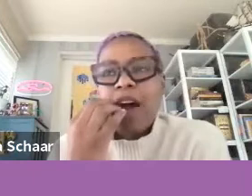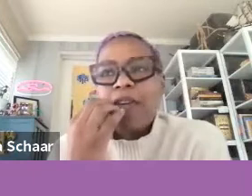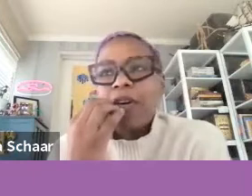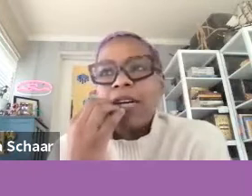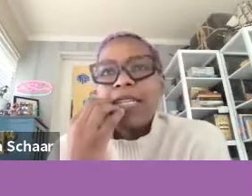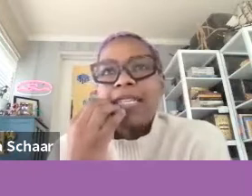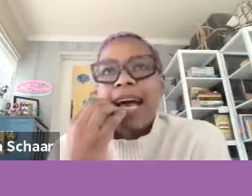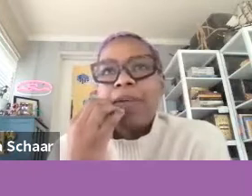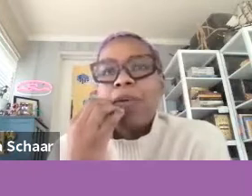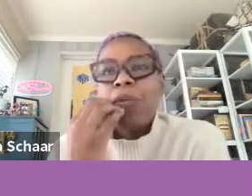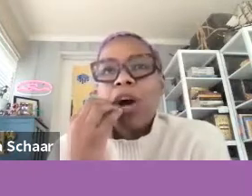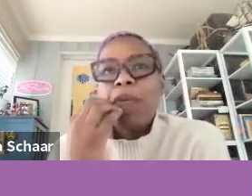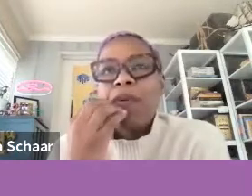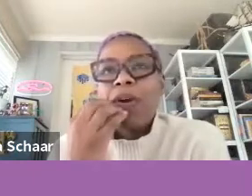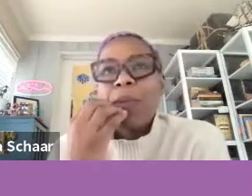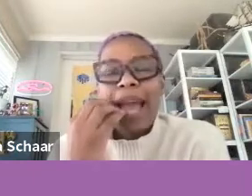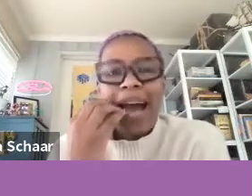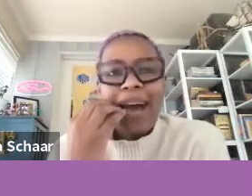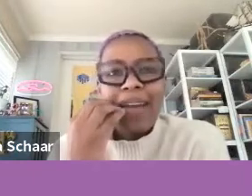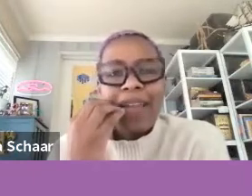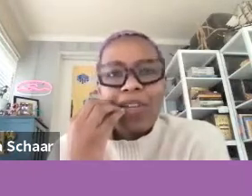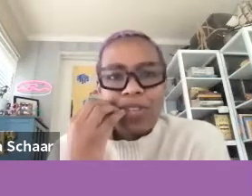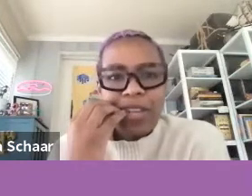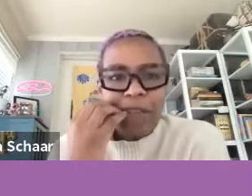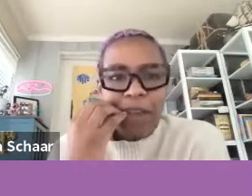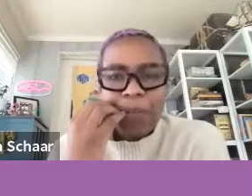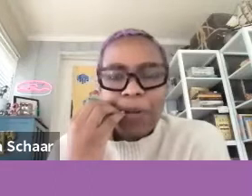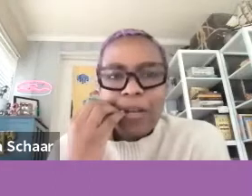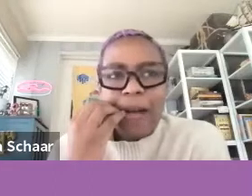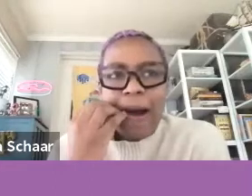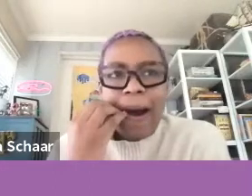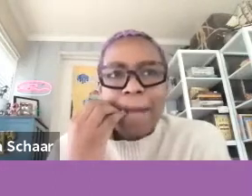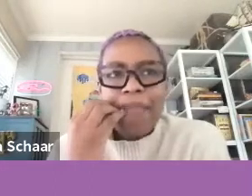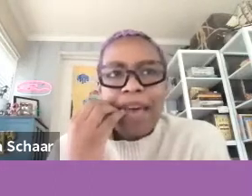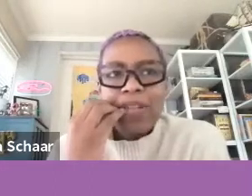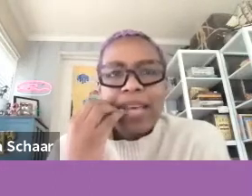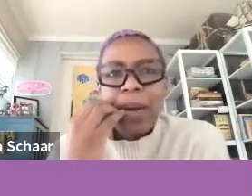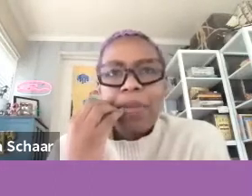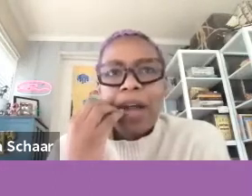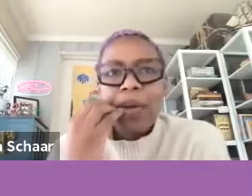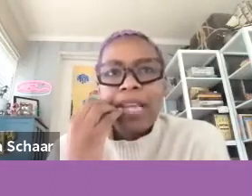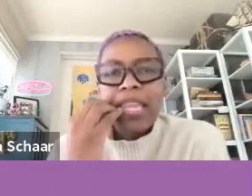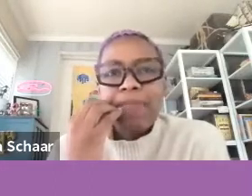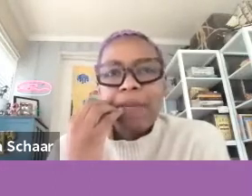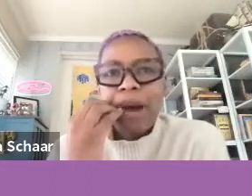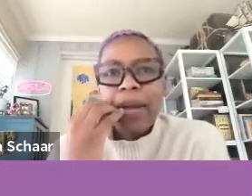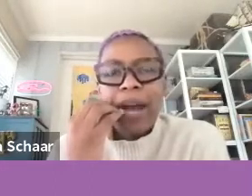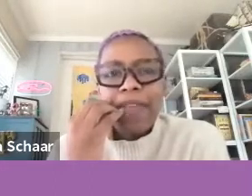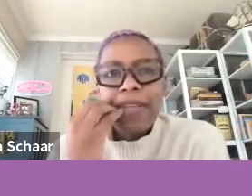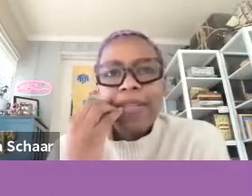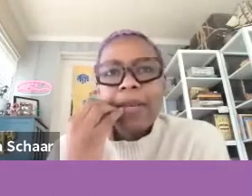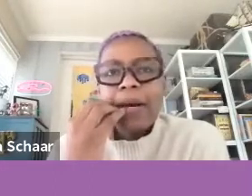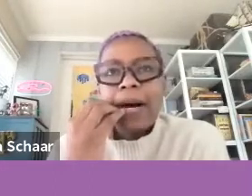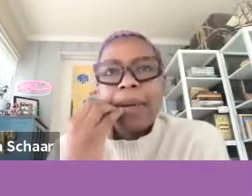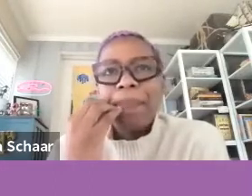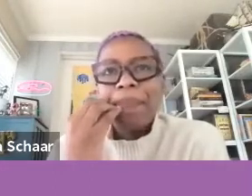this novel set well before we had electricity available, that set up not only themes of